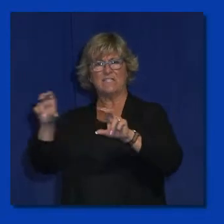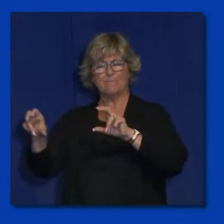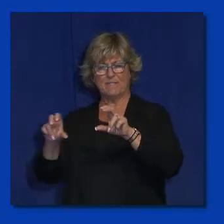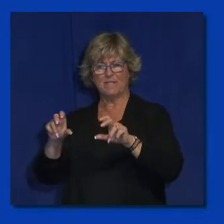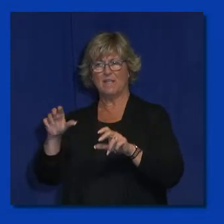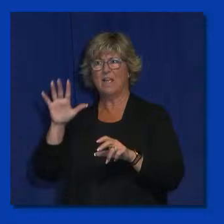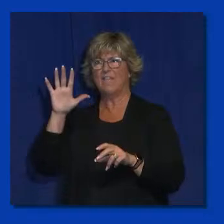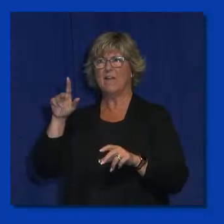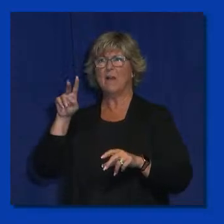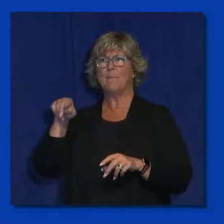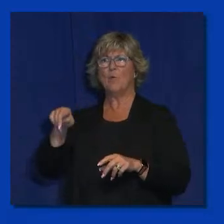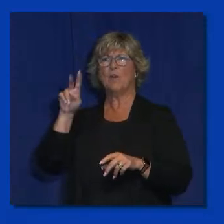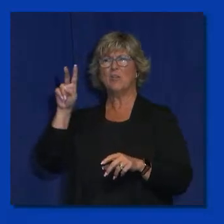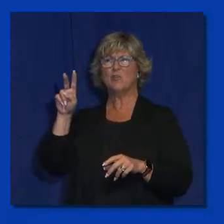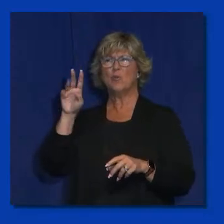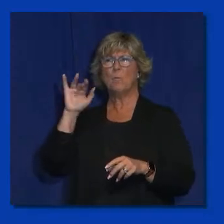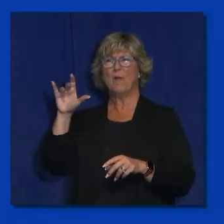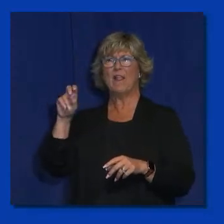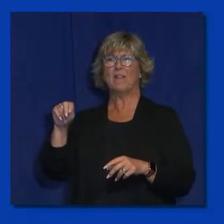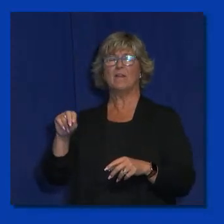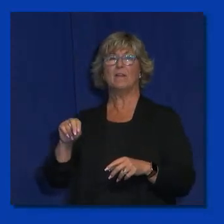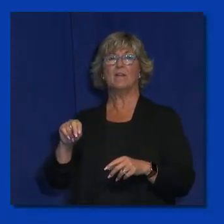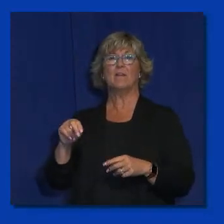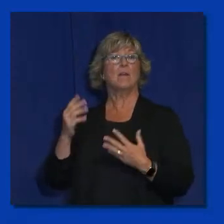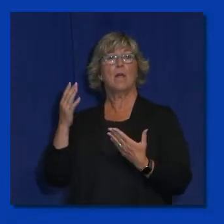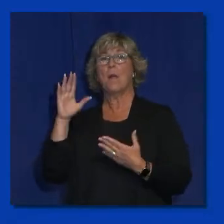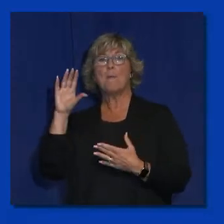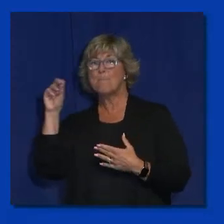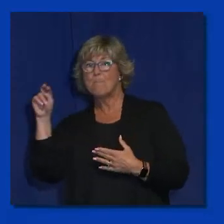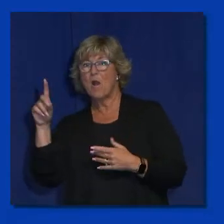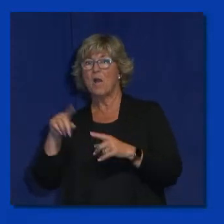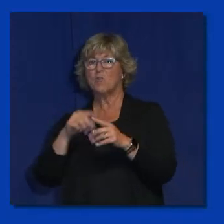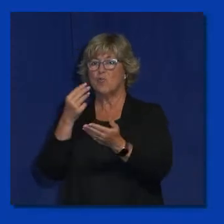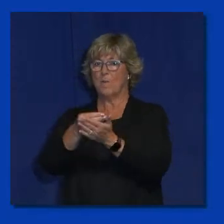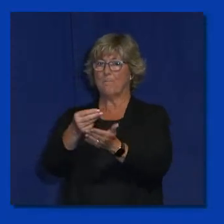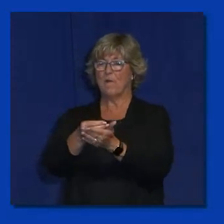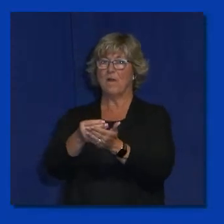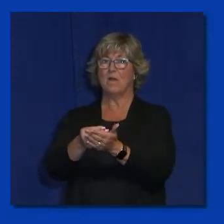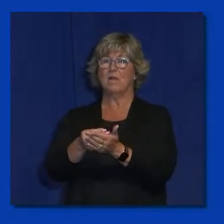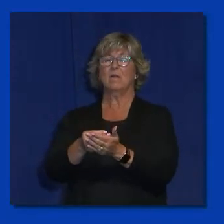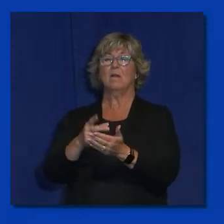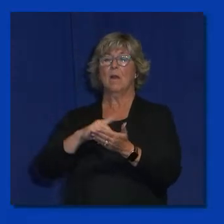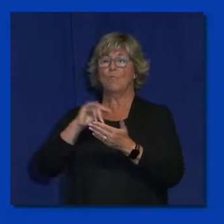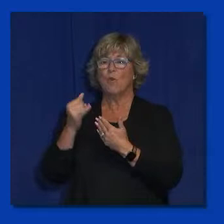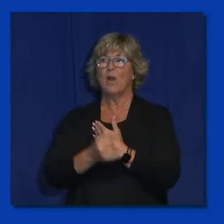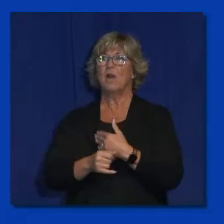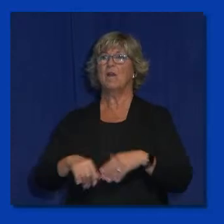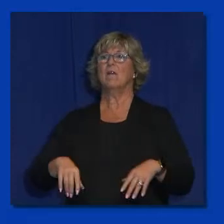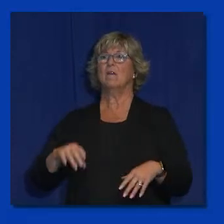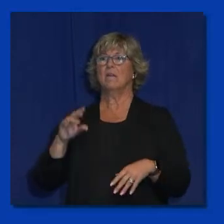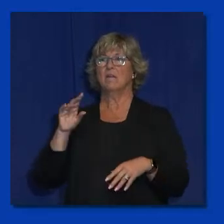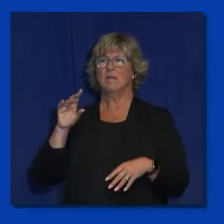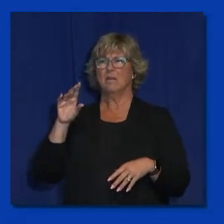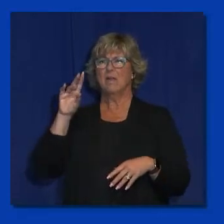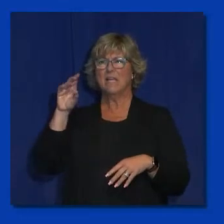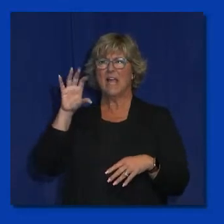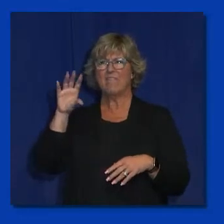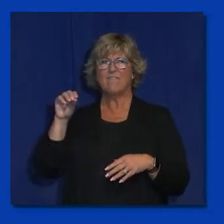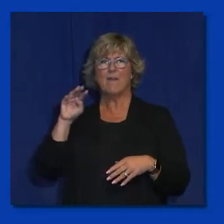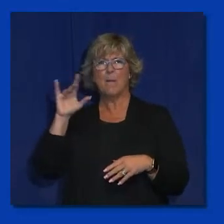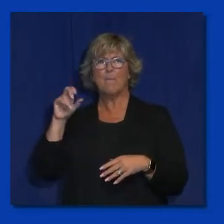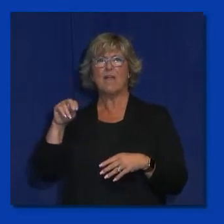spectrum. $5.2 billion last year, not waiting to do a bond, using cash, moving projects. $750 in January. We want to do an